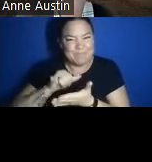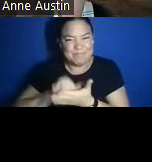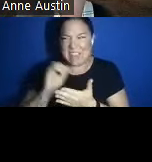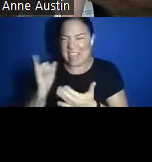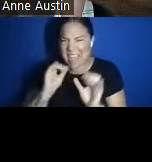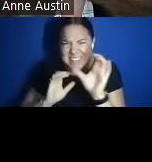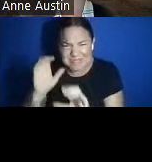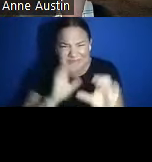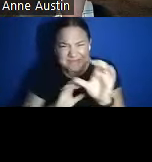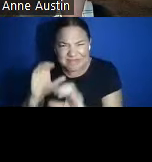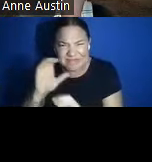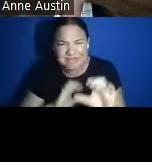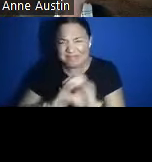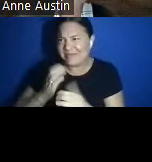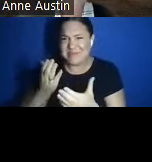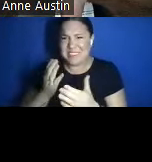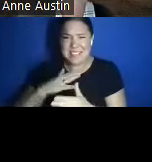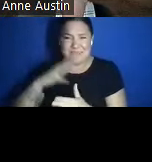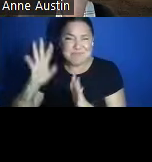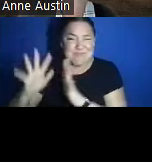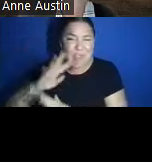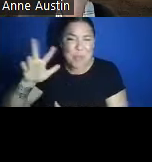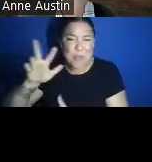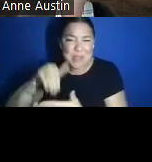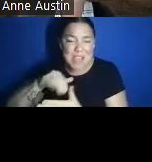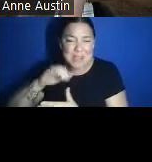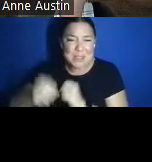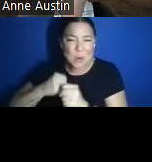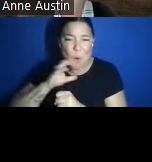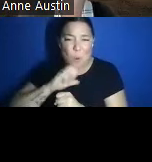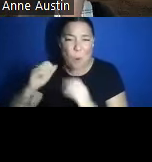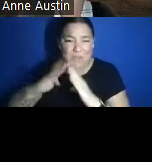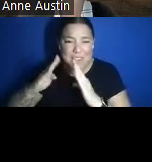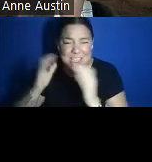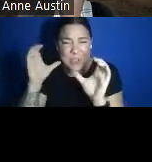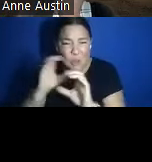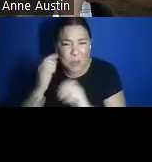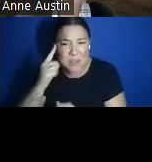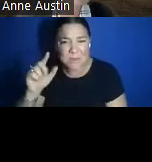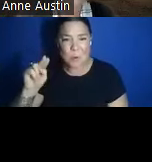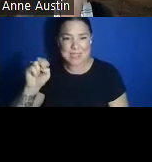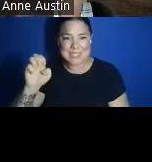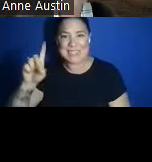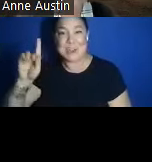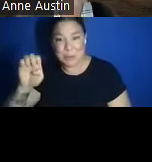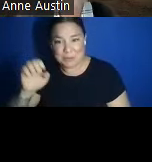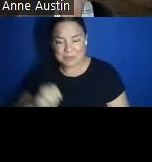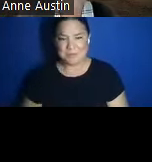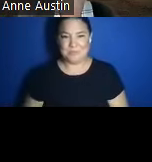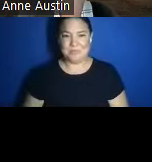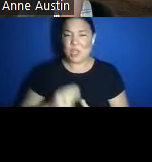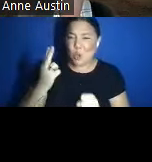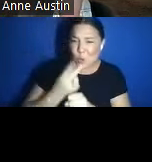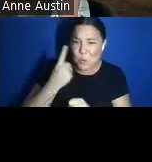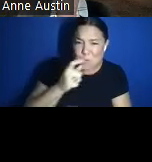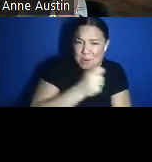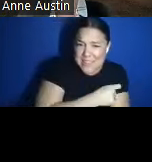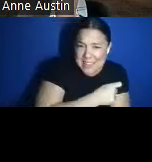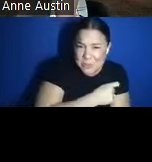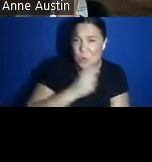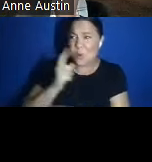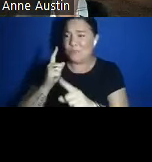3,000-year-old village. Even when we find this evidence, it can be difficult to know if it was used for tattooing or many other